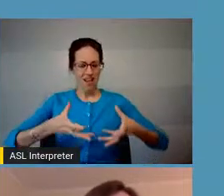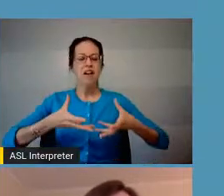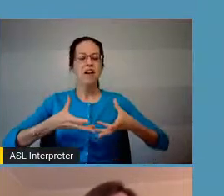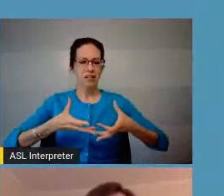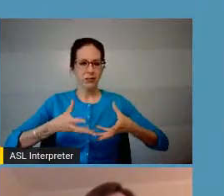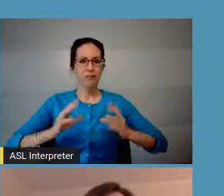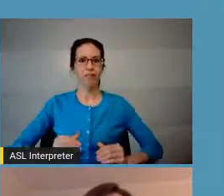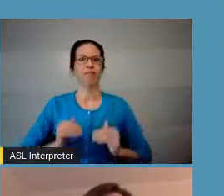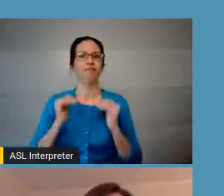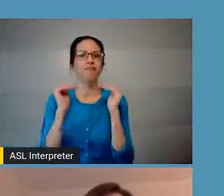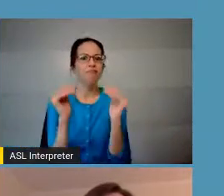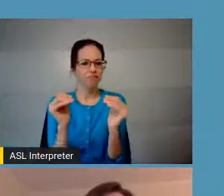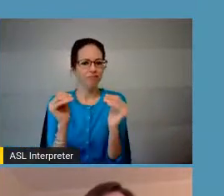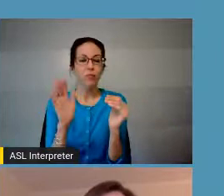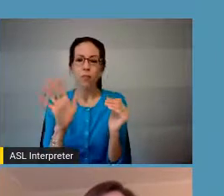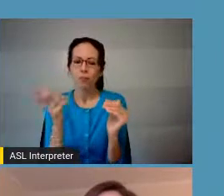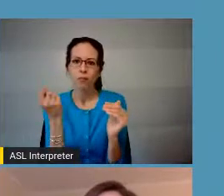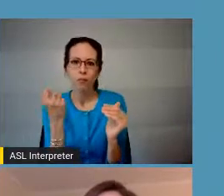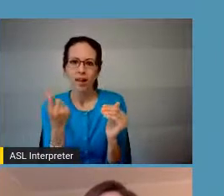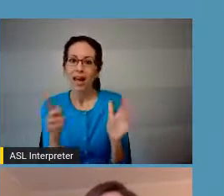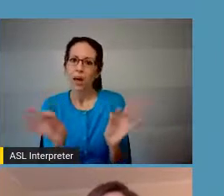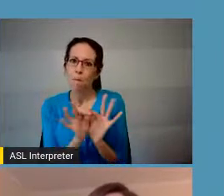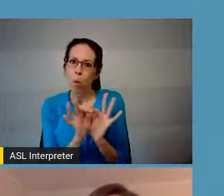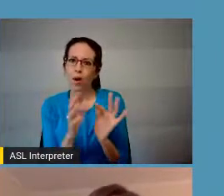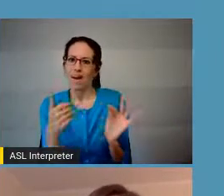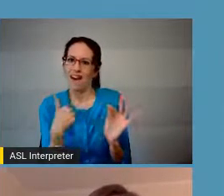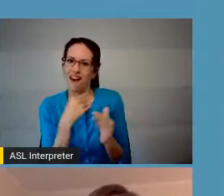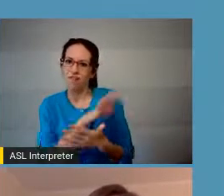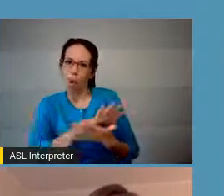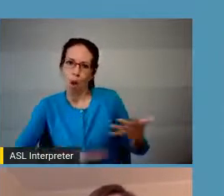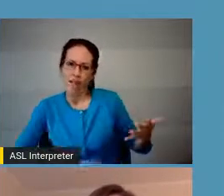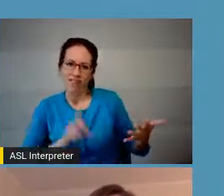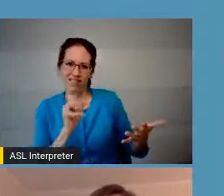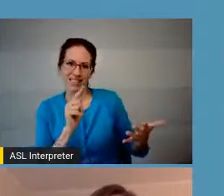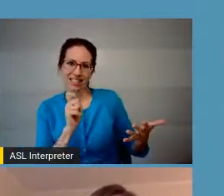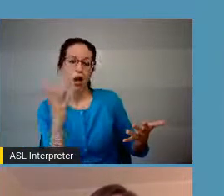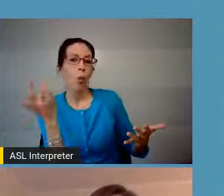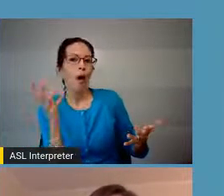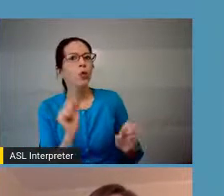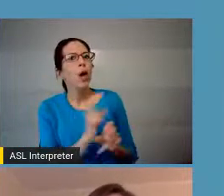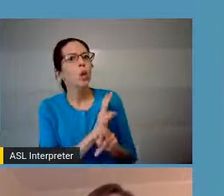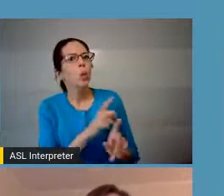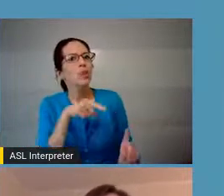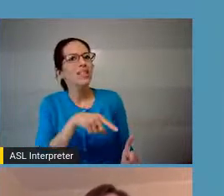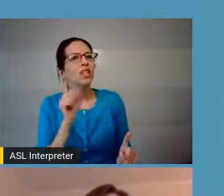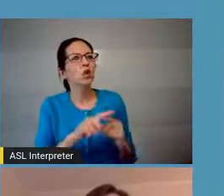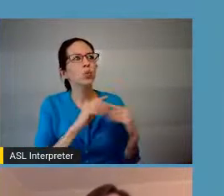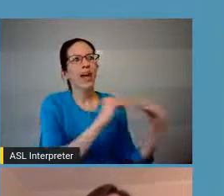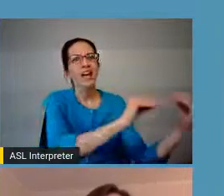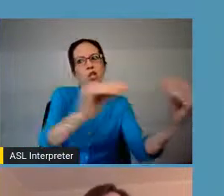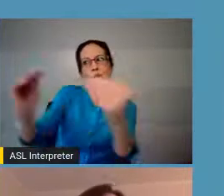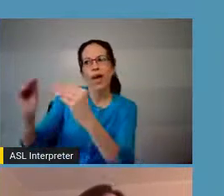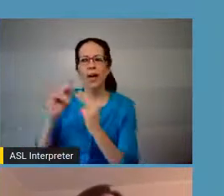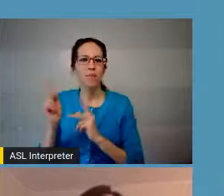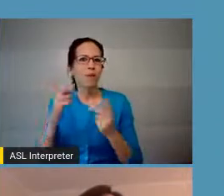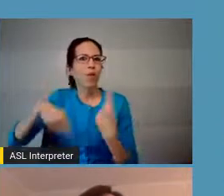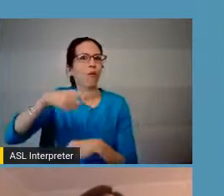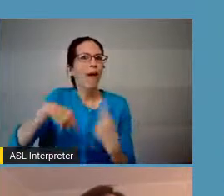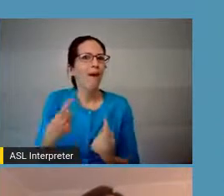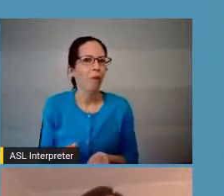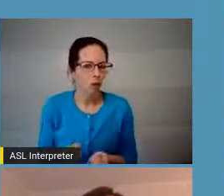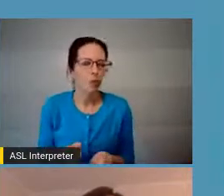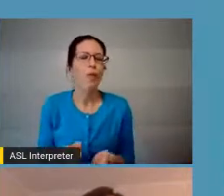this is where it's good to have this data because you can use it to educate people around you about the process and about all of the